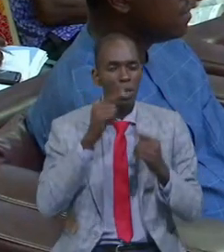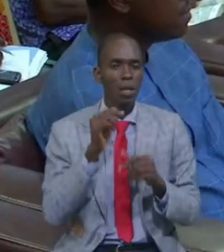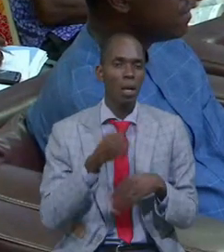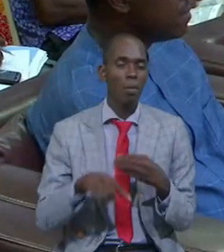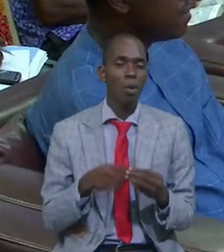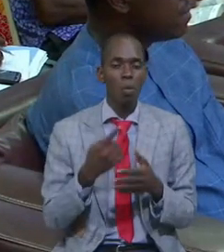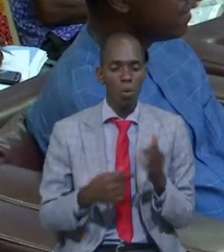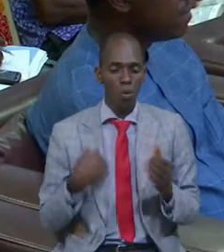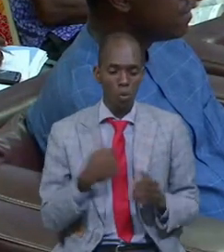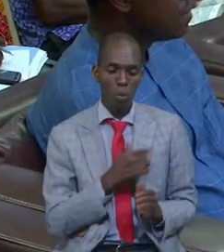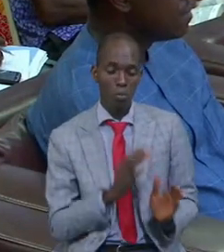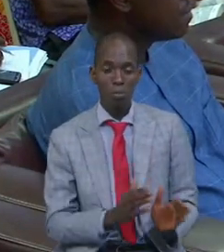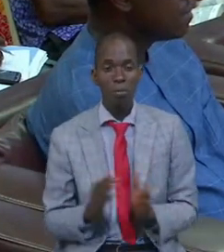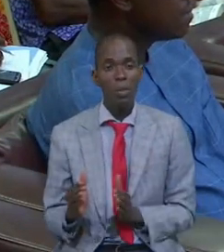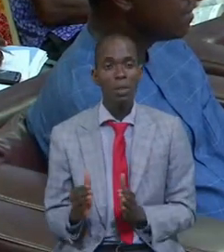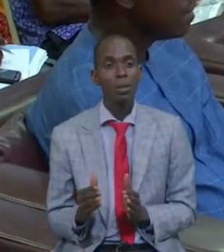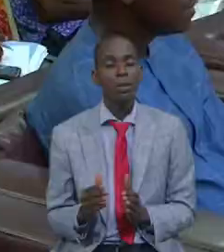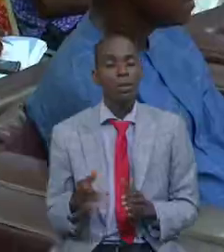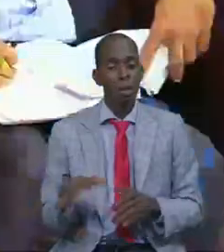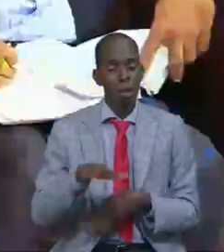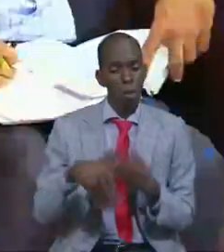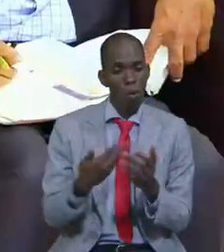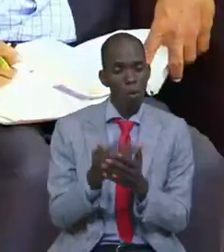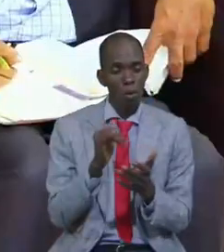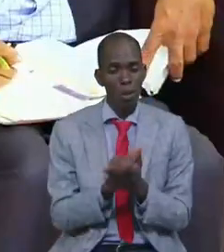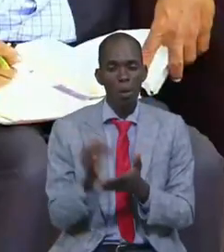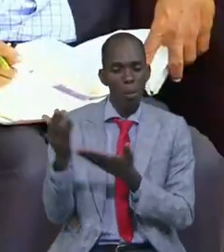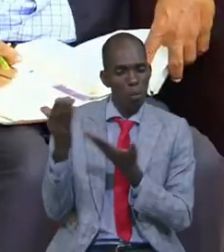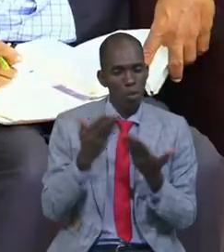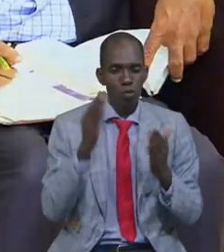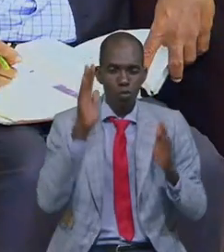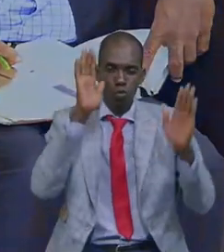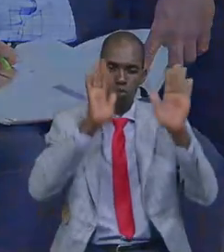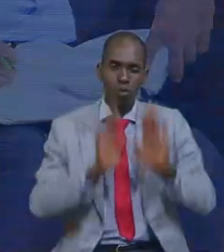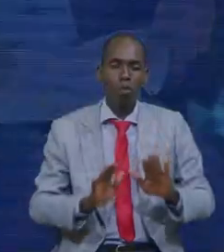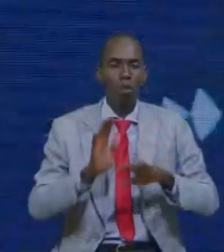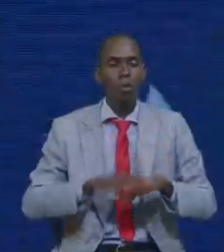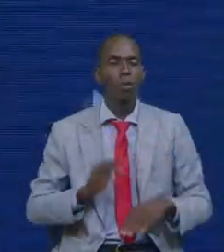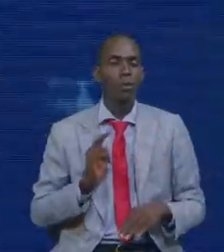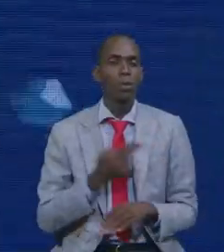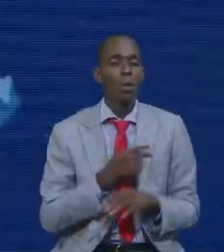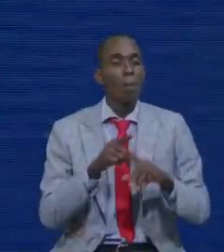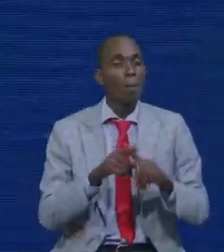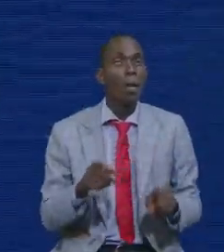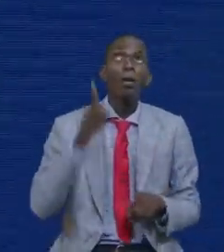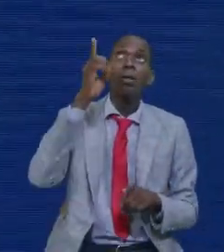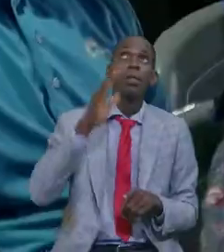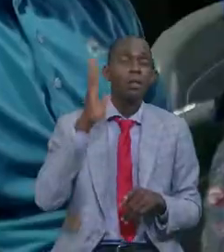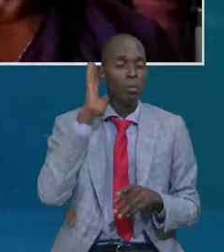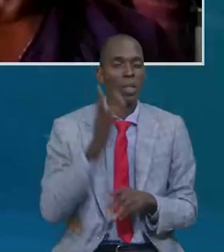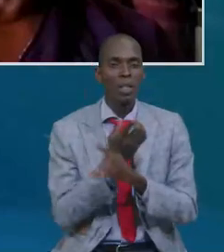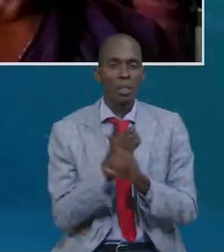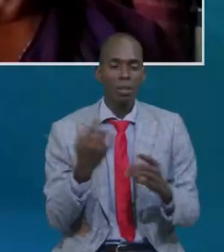plan. They brought trouble upon us, but God will deliver us